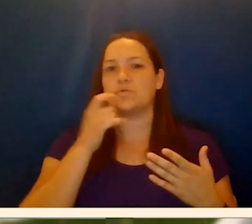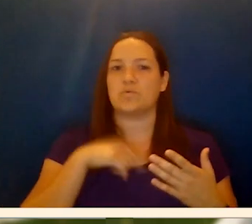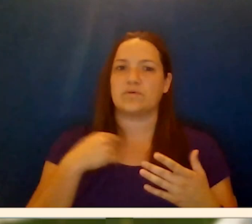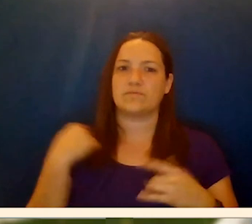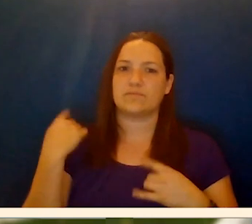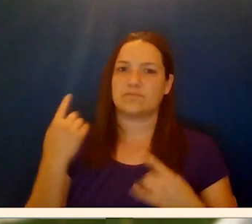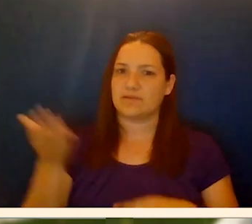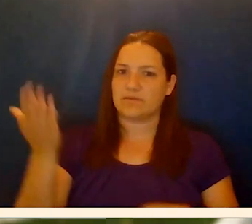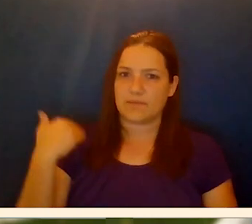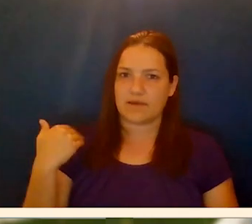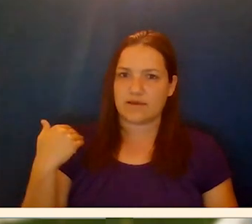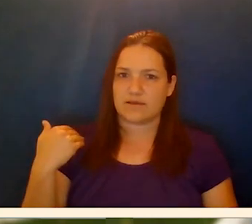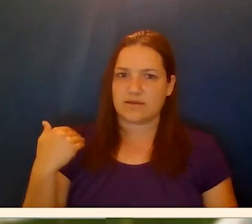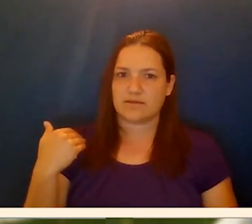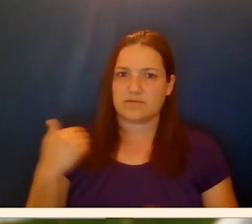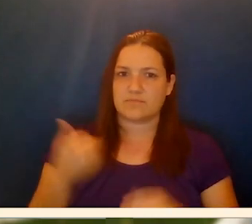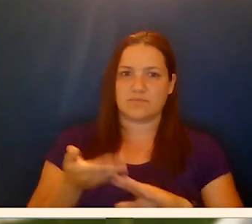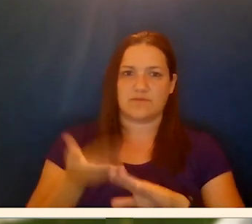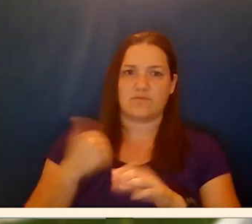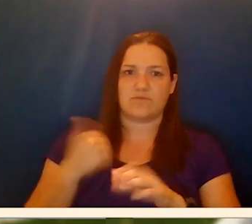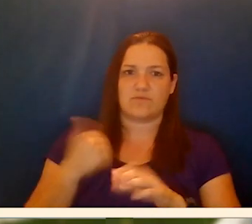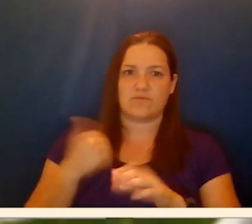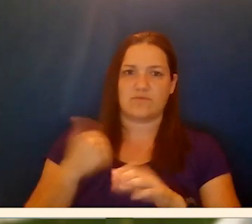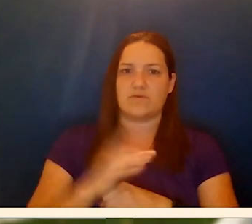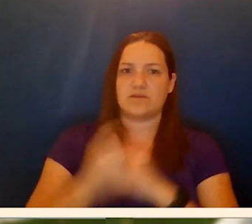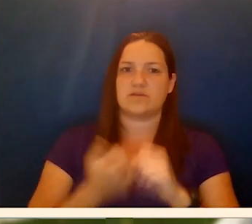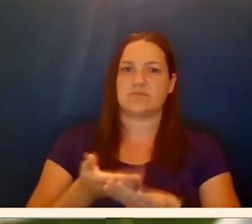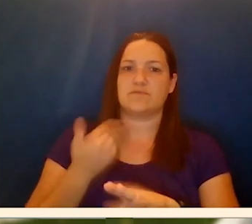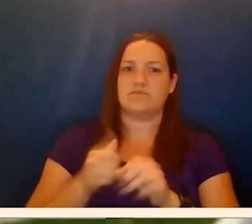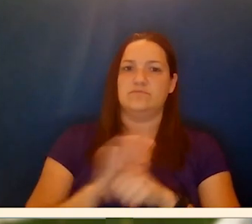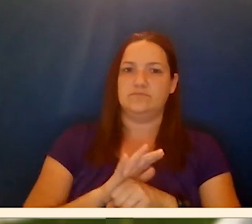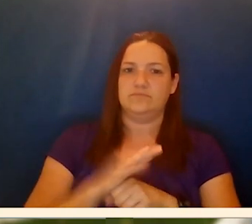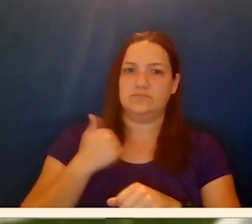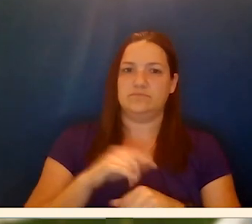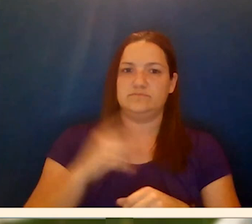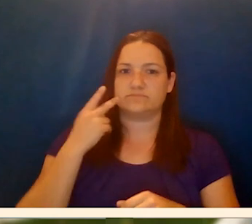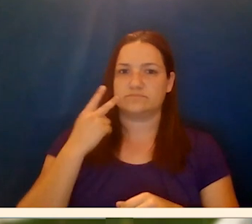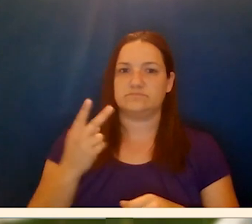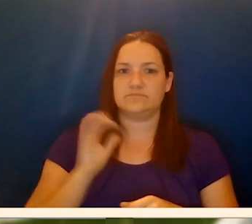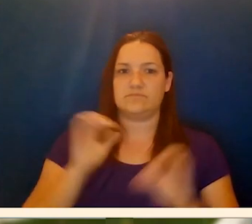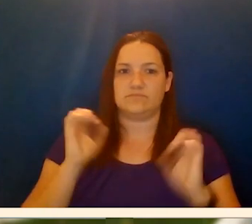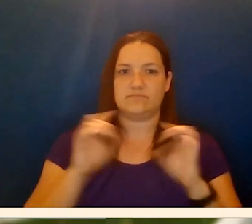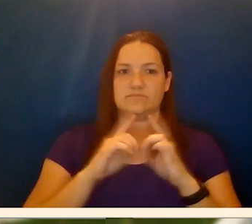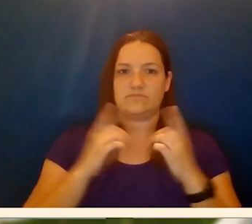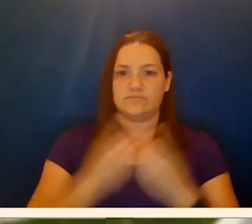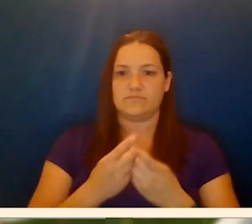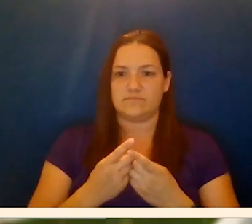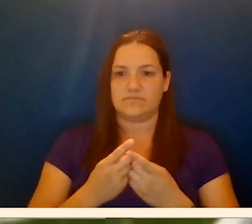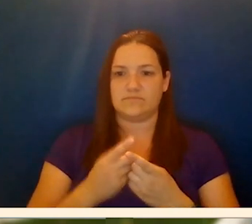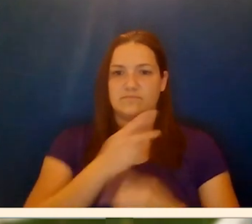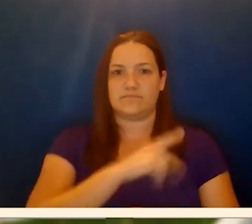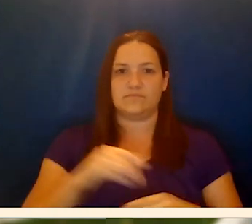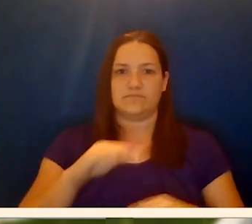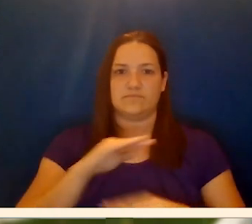past. Pre-COVID, that year before COVID, we had saw our emergency department patient